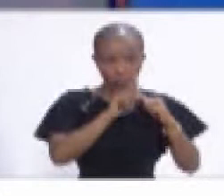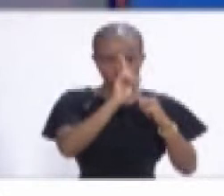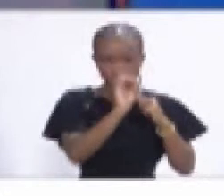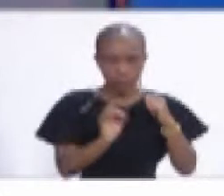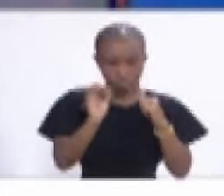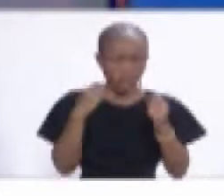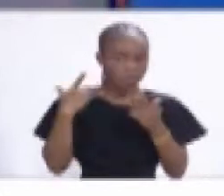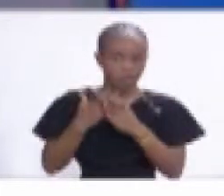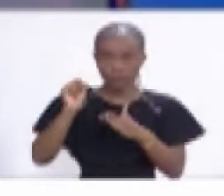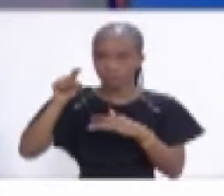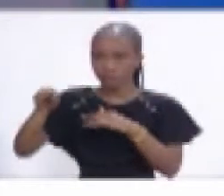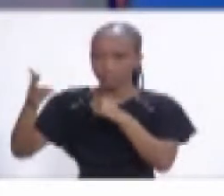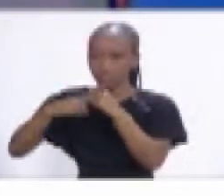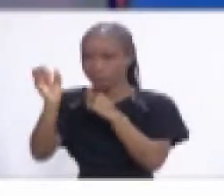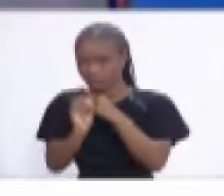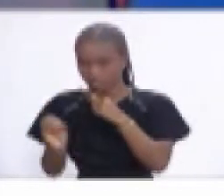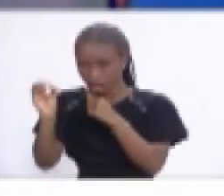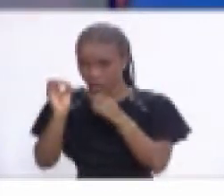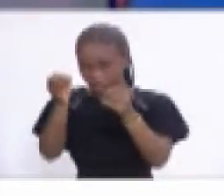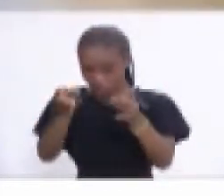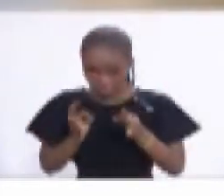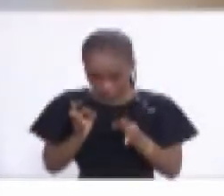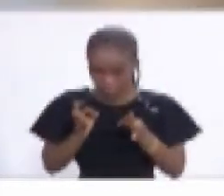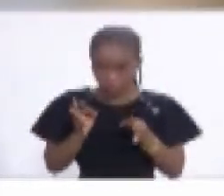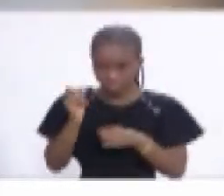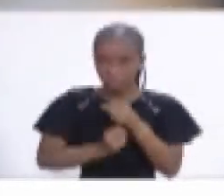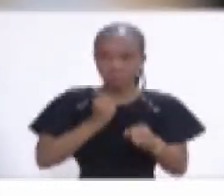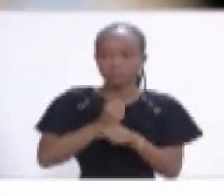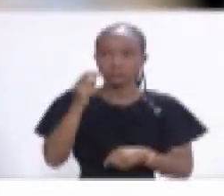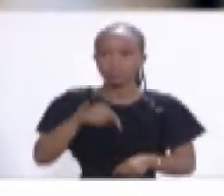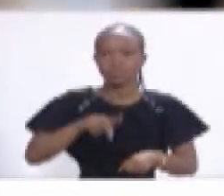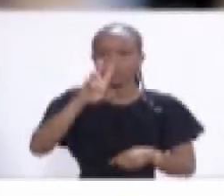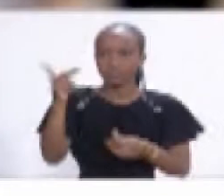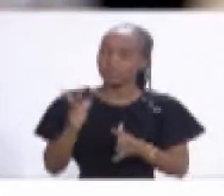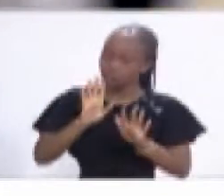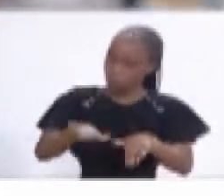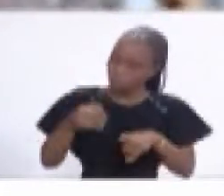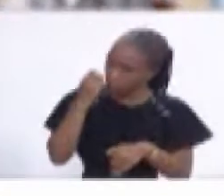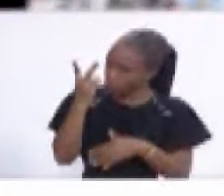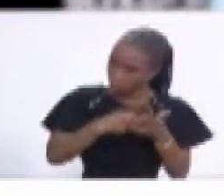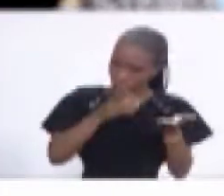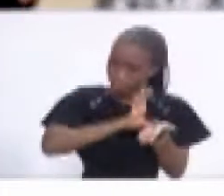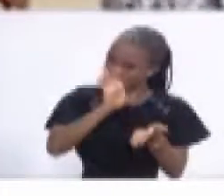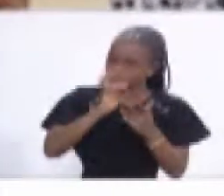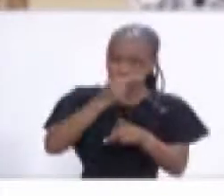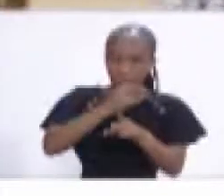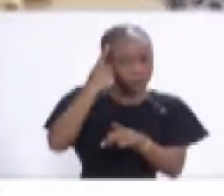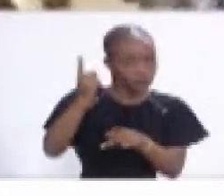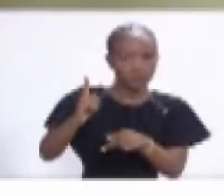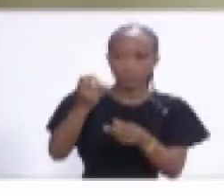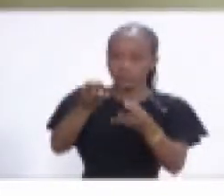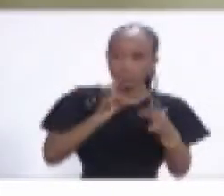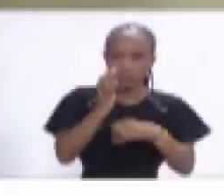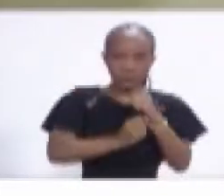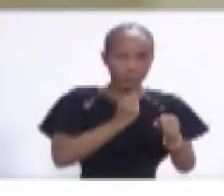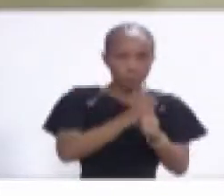to 5.7% this financial year. As Kenyans anticipate to see what the budget allocation for the financial